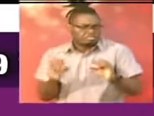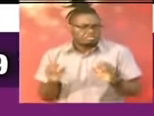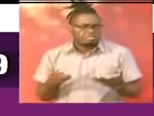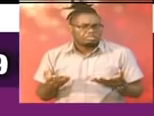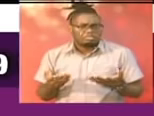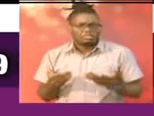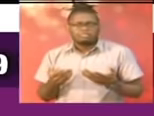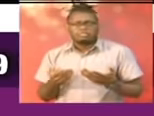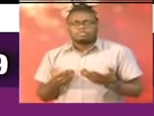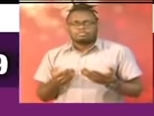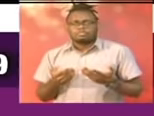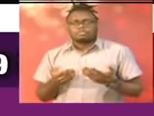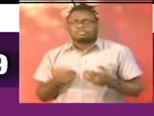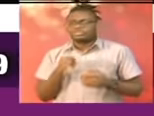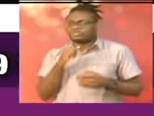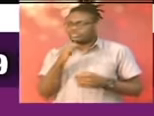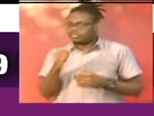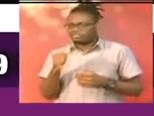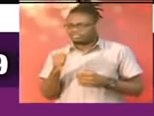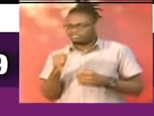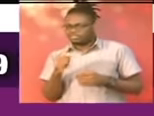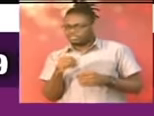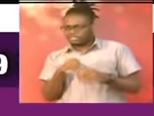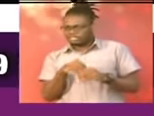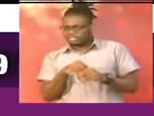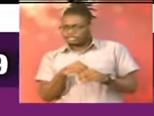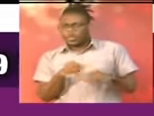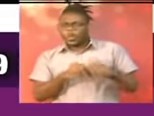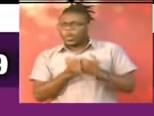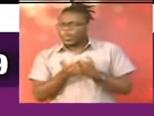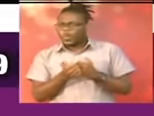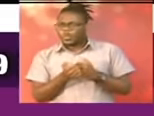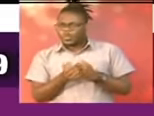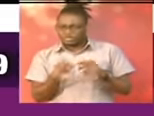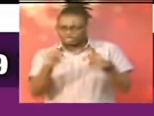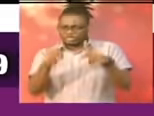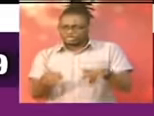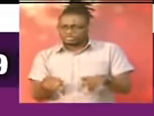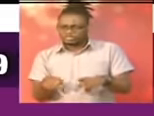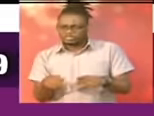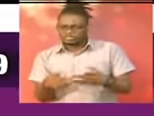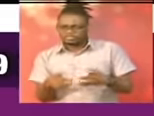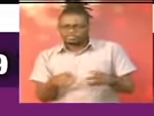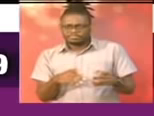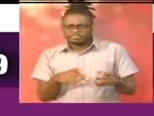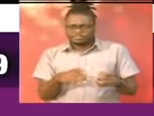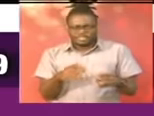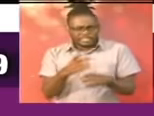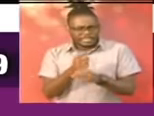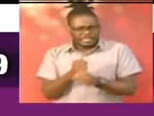are? How do these people access the vaccine rollout?